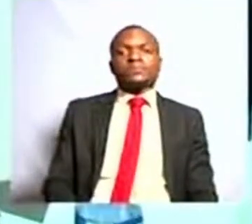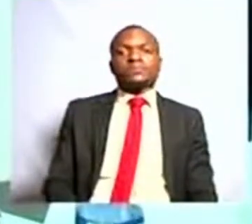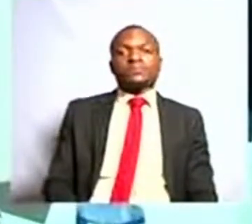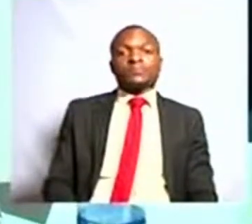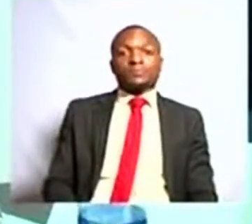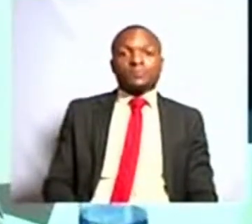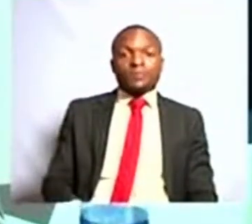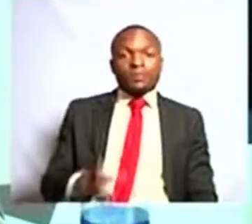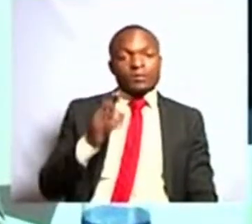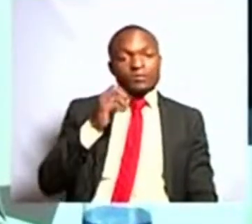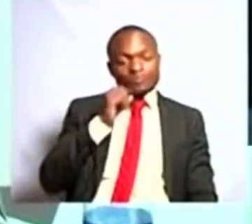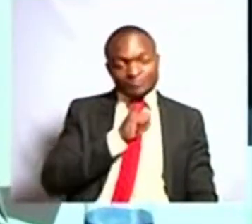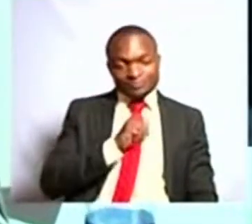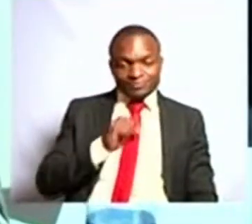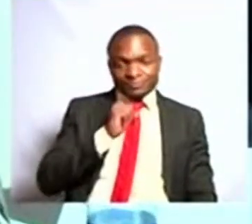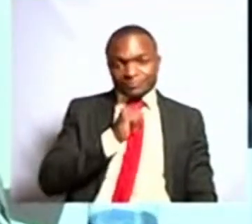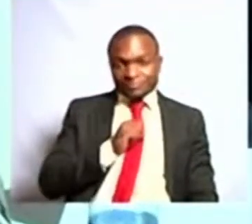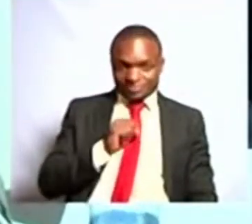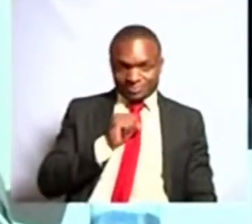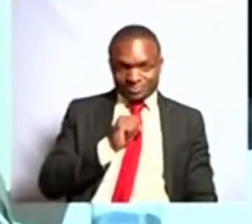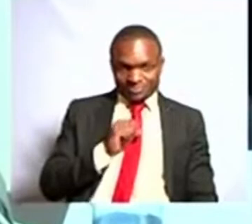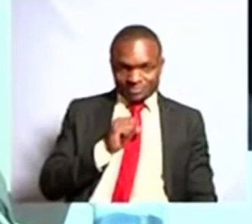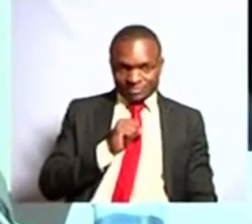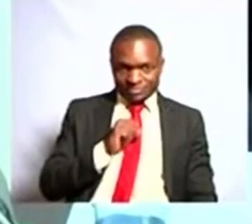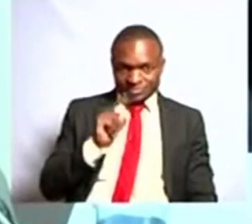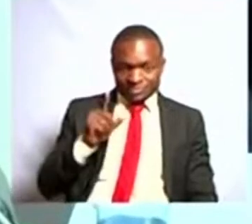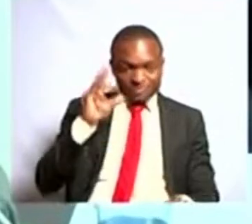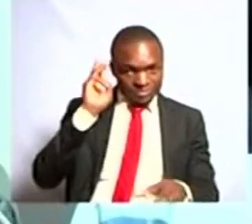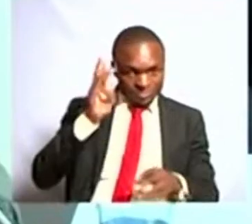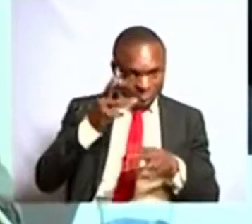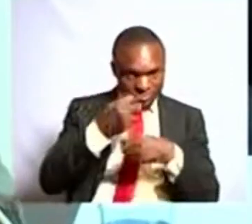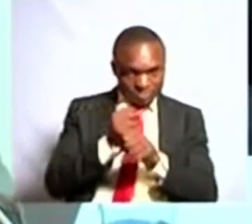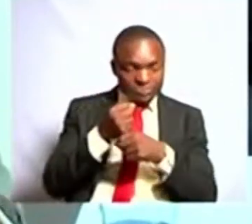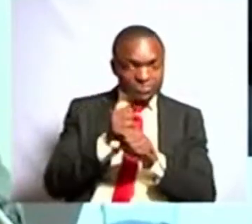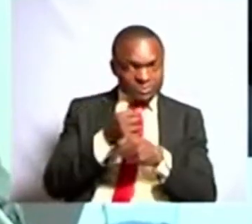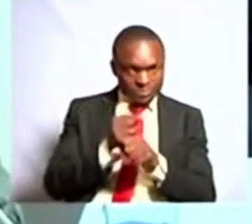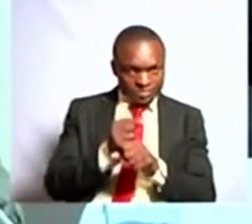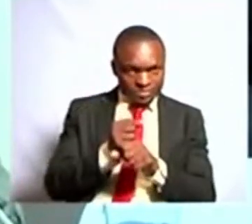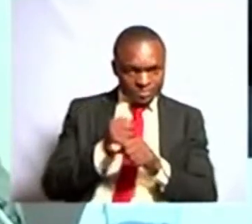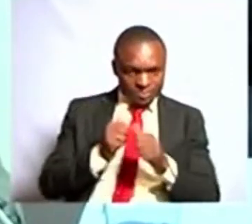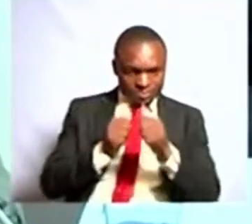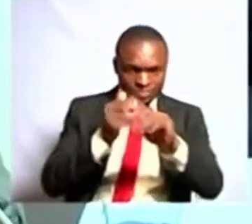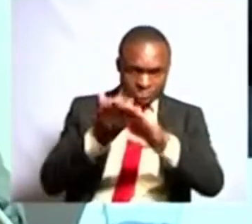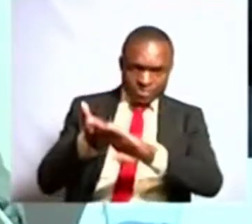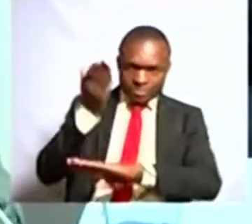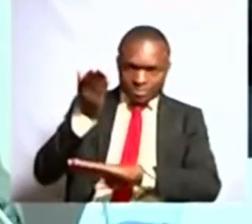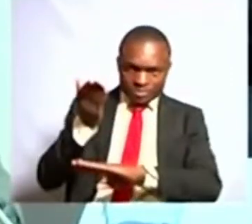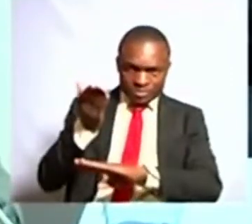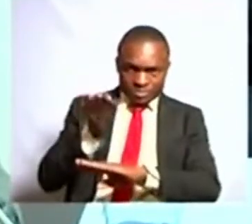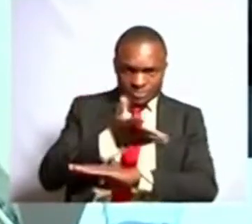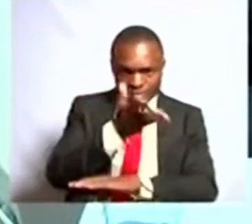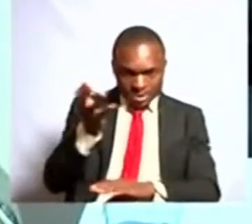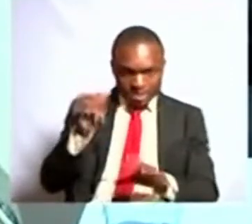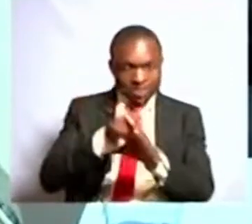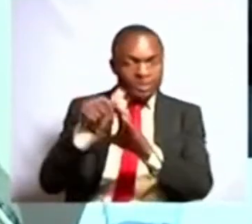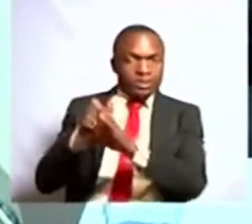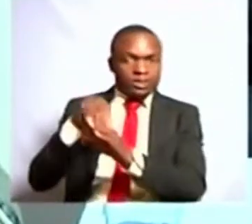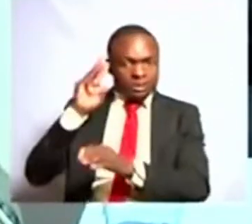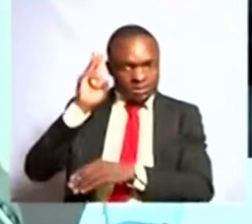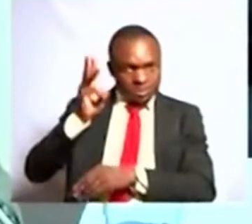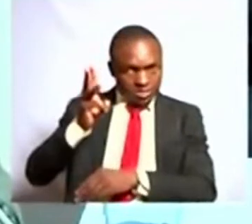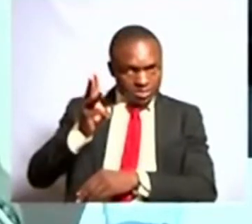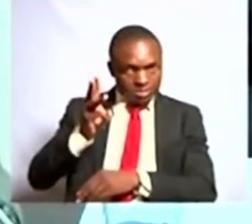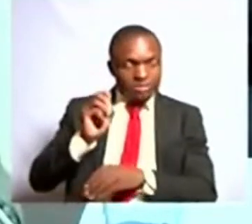It is regrettable, and I'll make a follow-up on this one, and those who are involved will